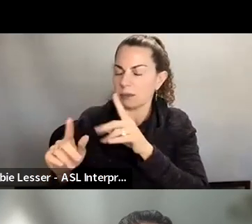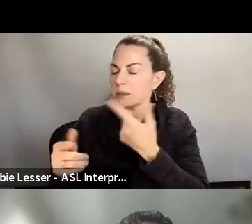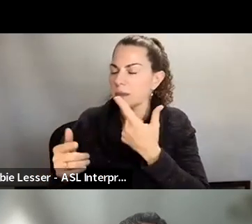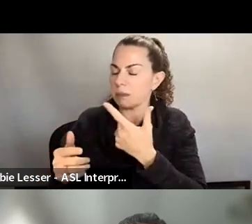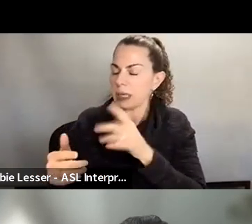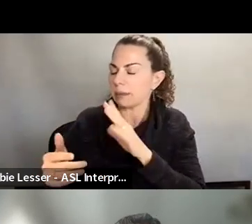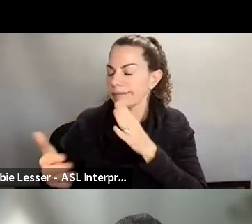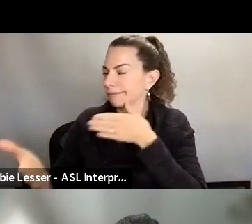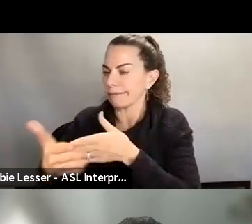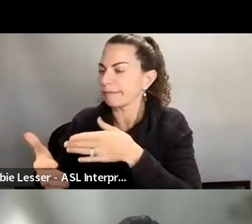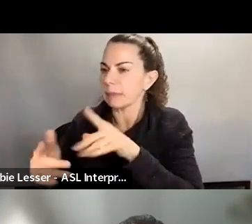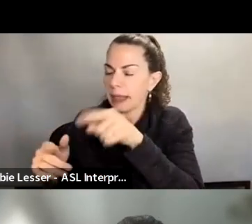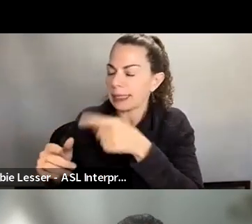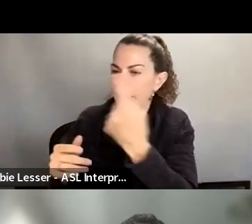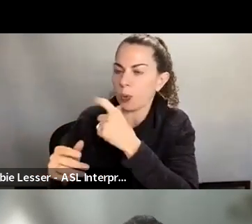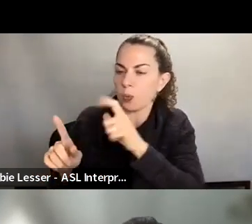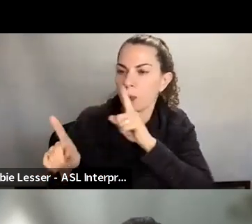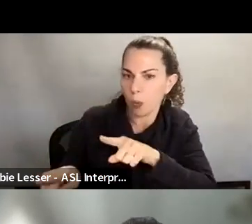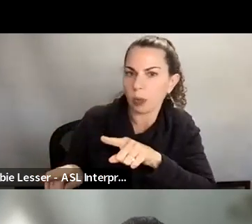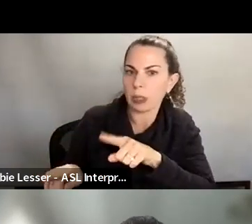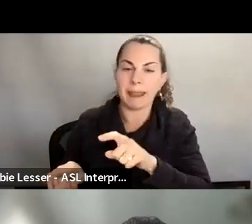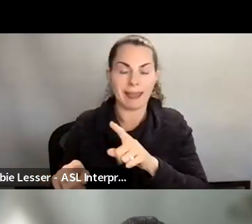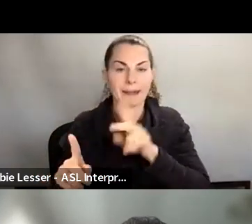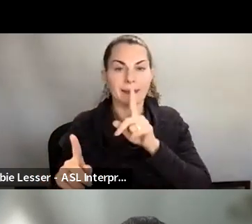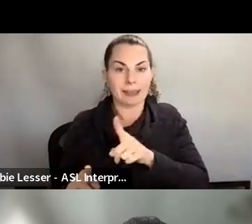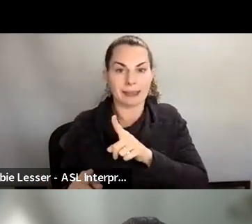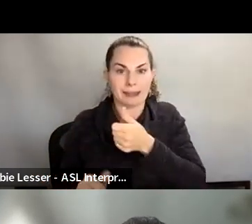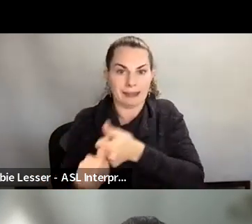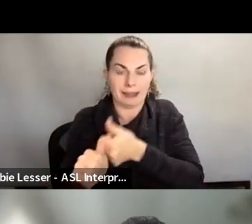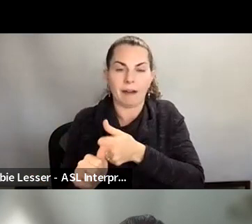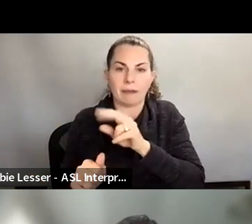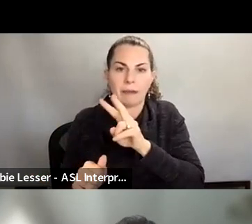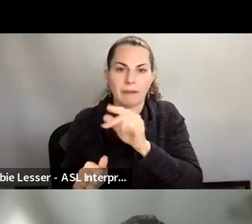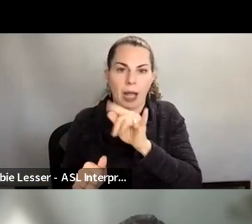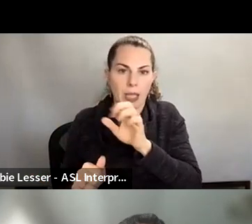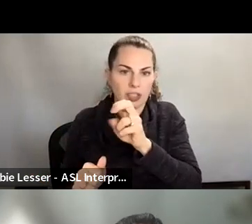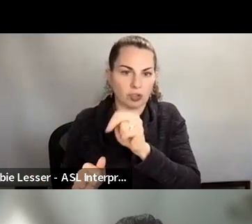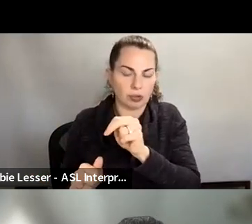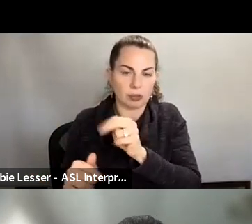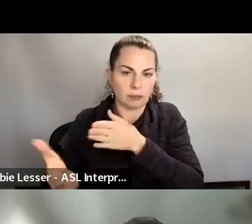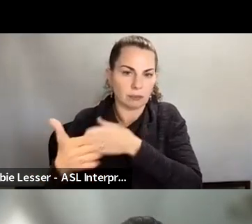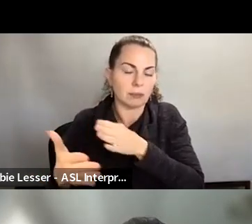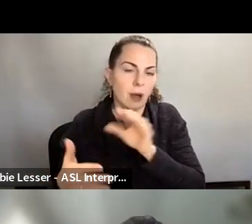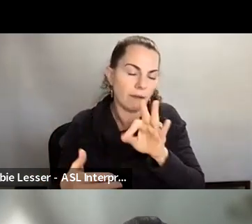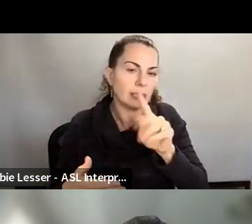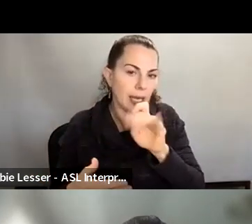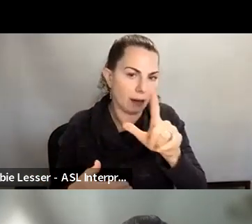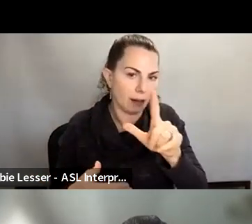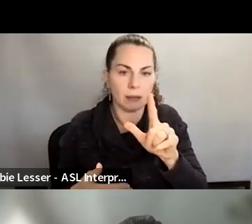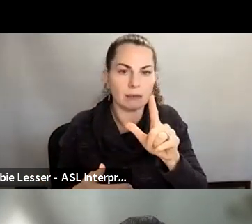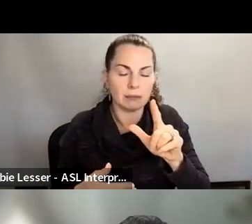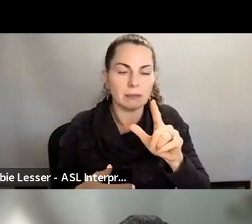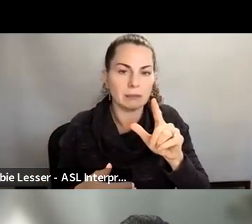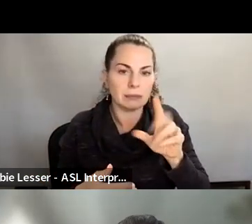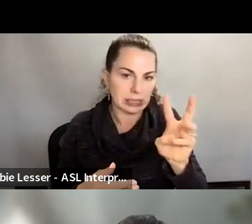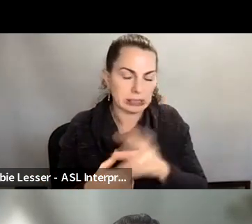you retaliate against someone, that in and of itself is a violation of Title VI or 1557. So that's yet another violation if that happens.